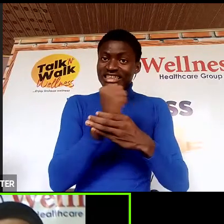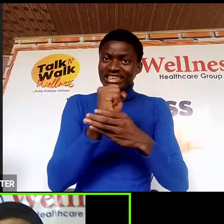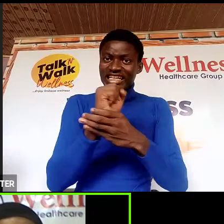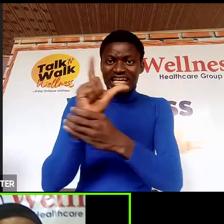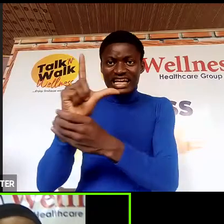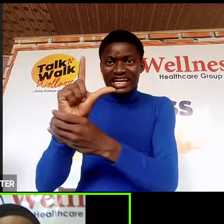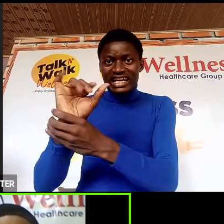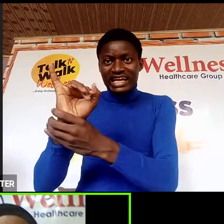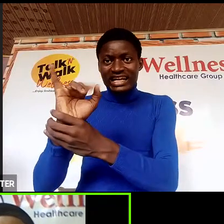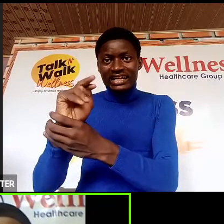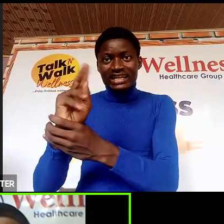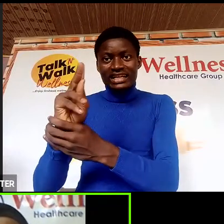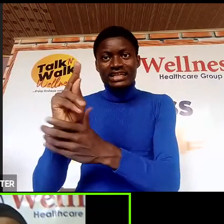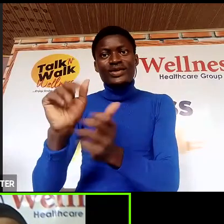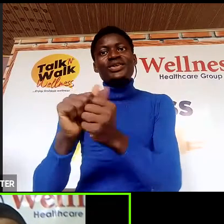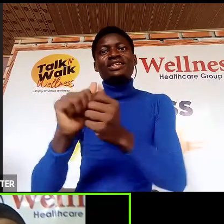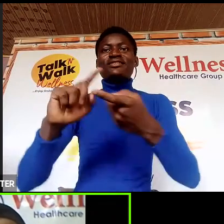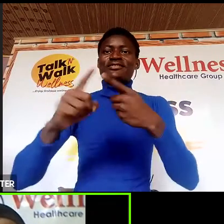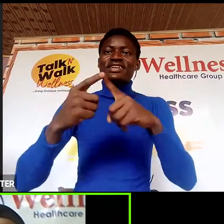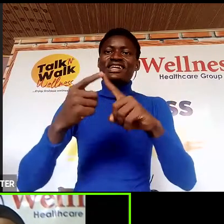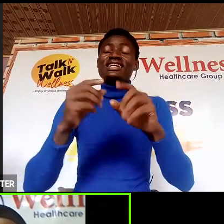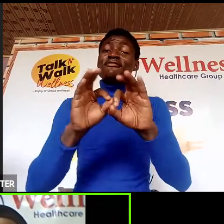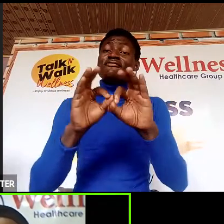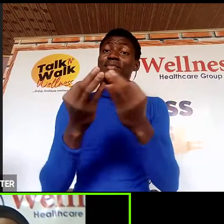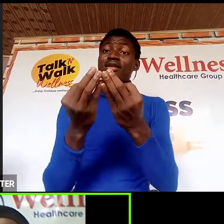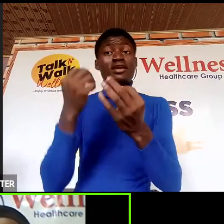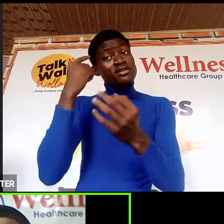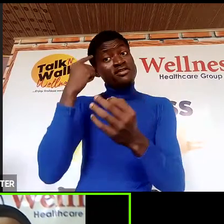hear today. So for me, I'm a wellness coach,